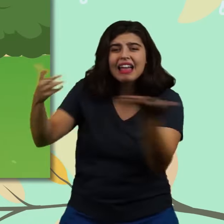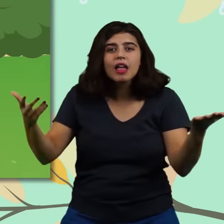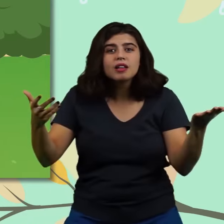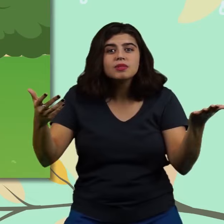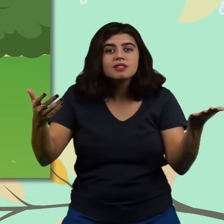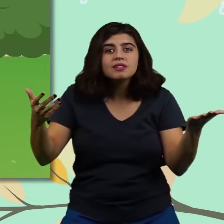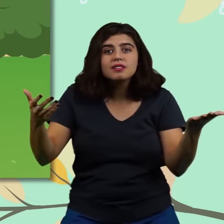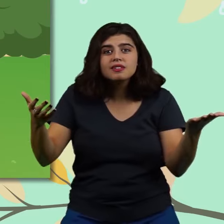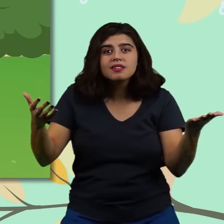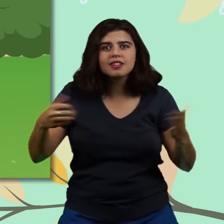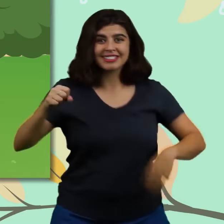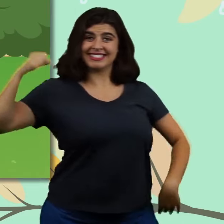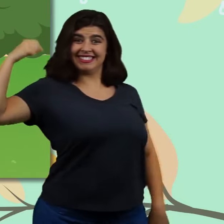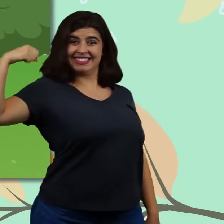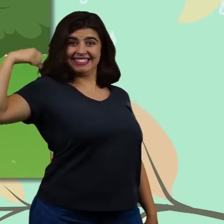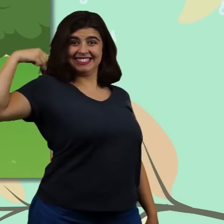us